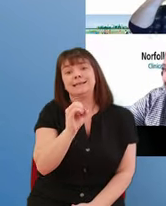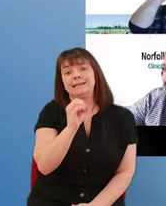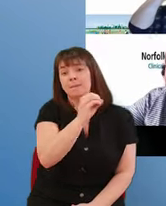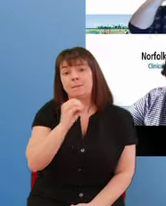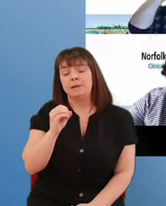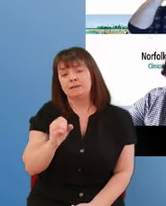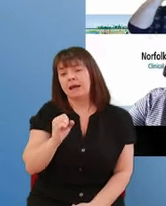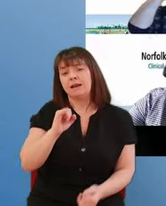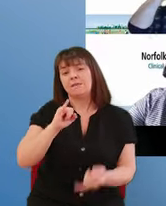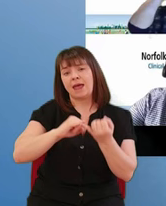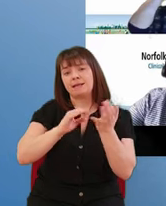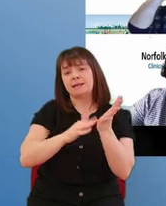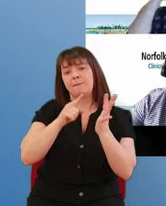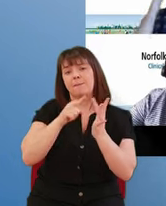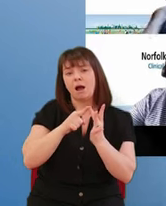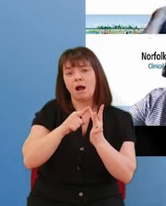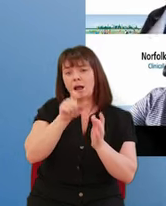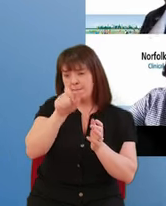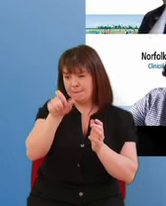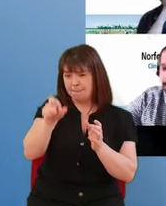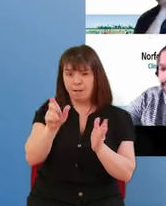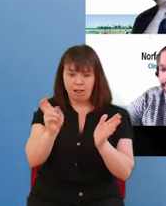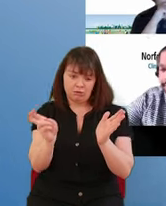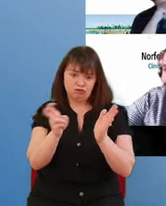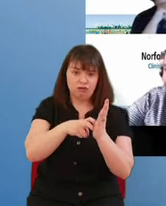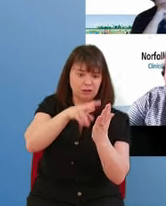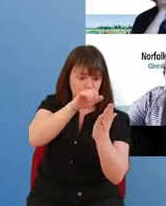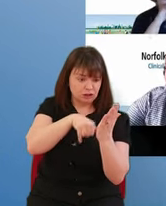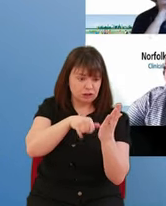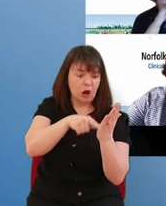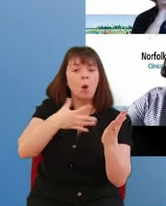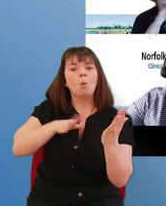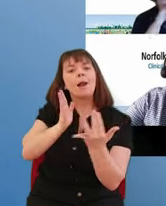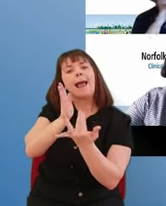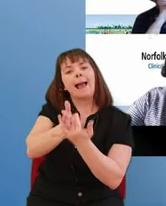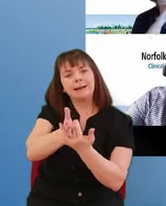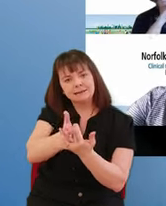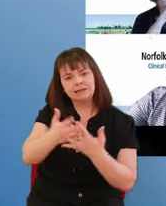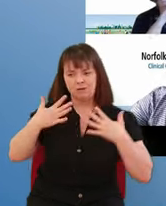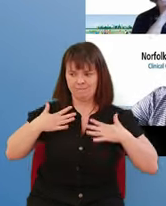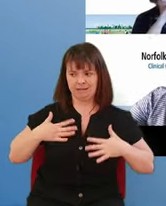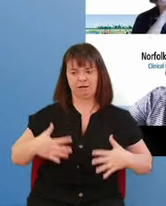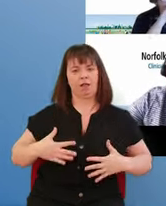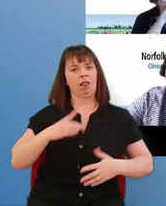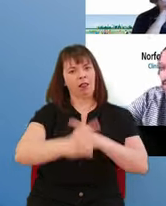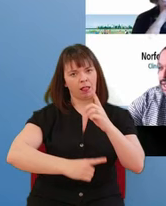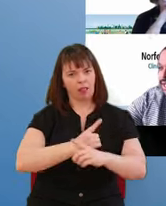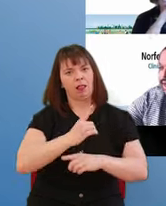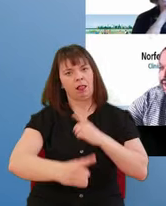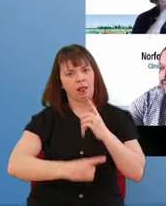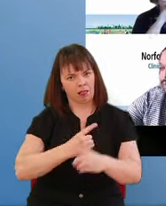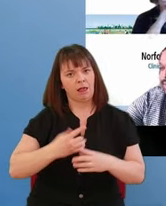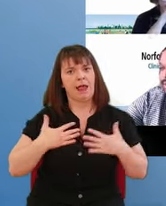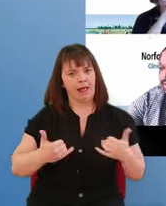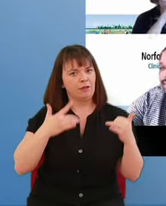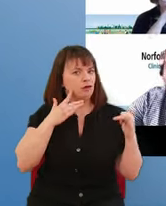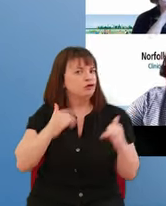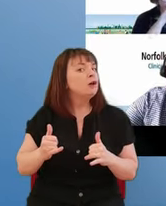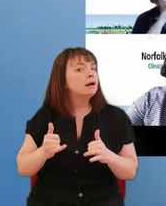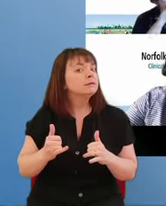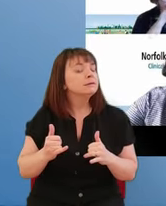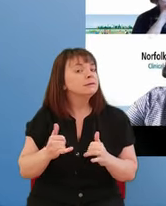the inequality of access to care for this particular group of patients who are also at higher risk of comorbidities, as